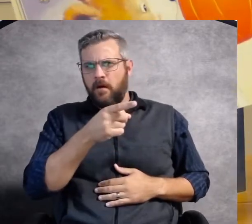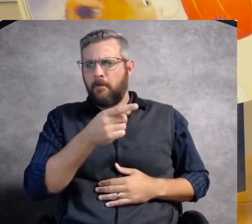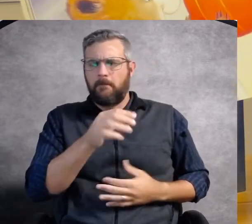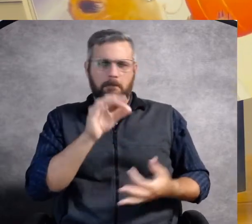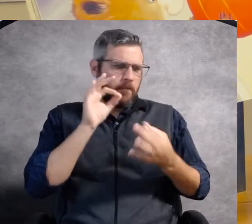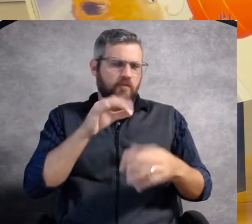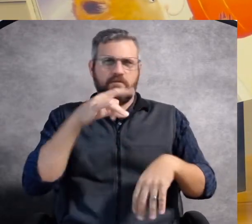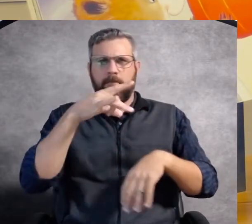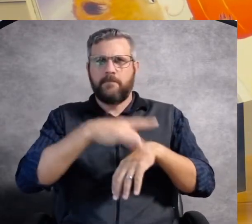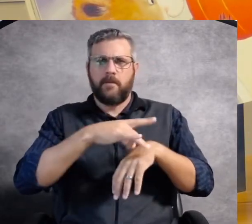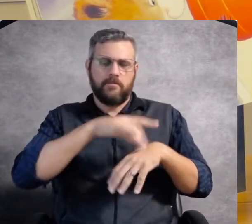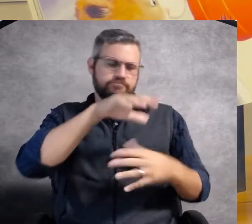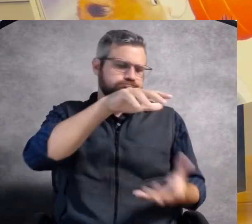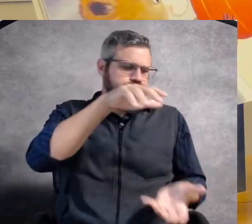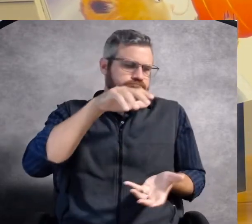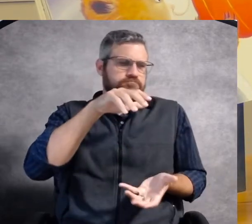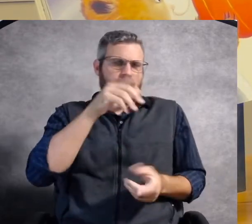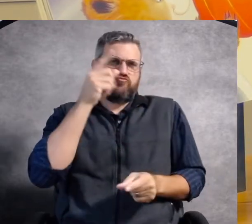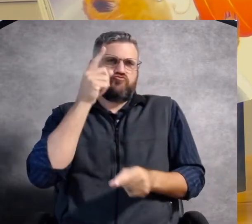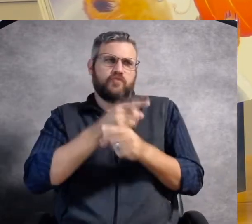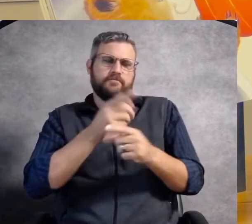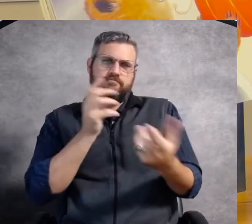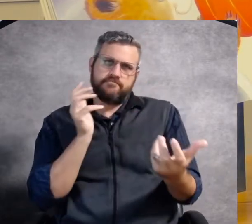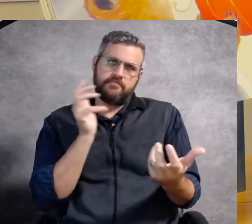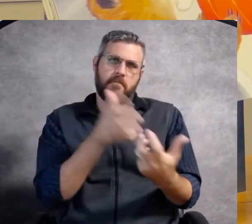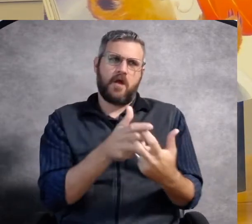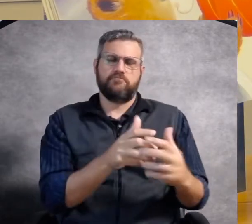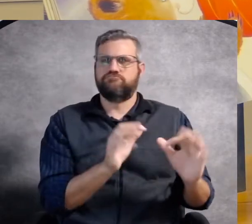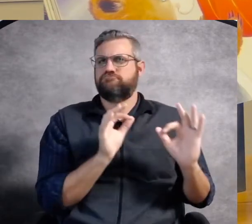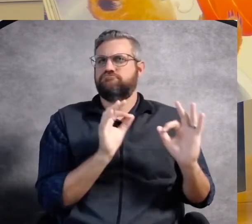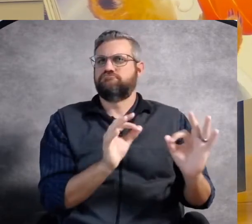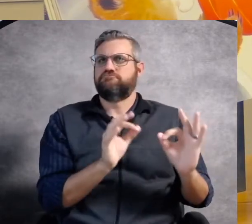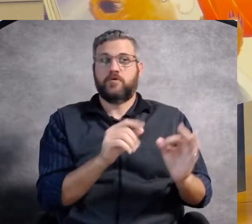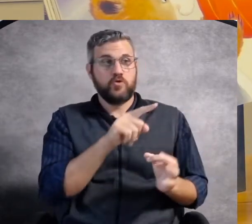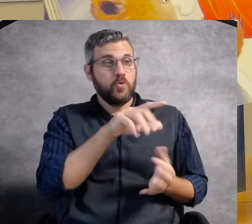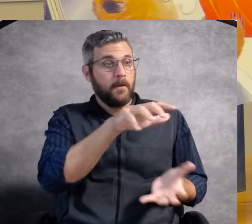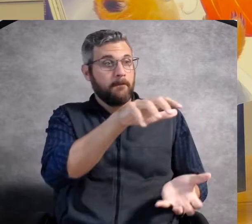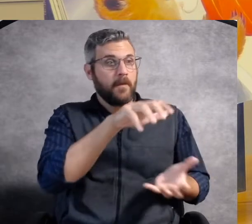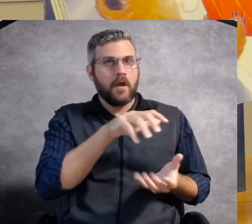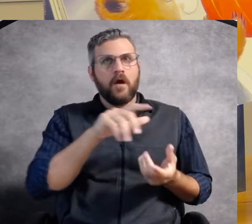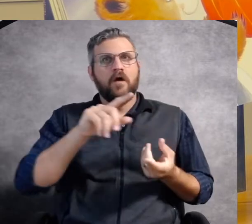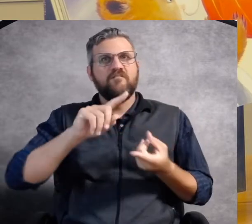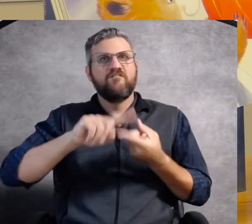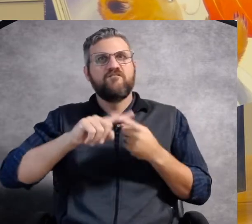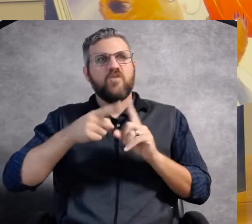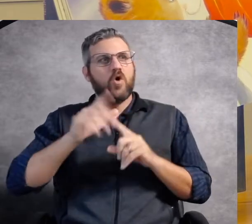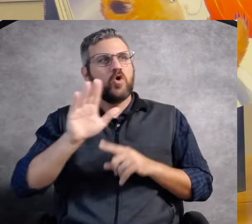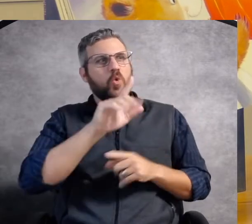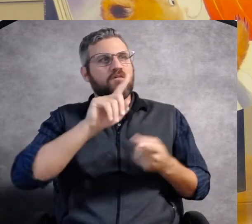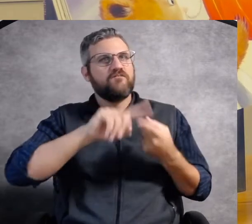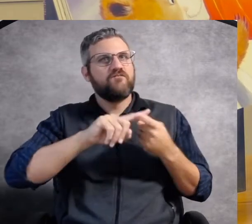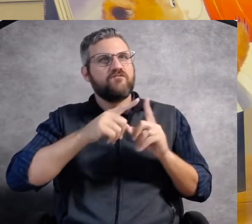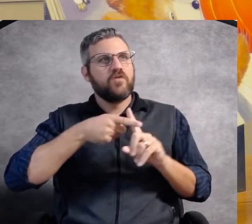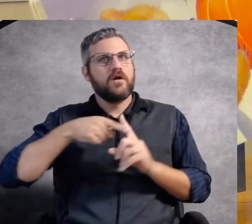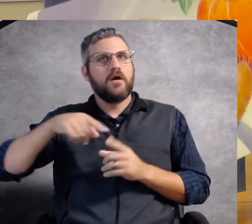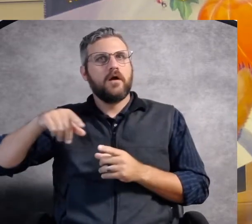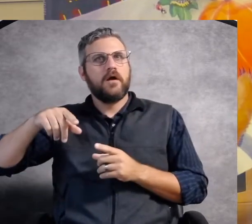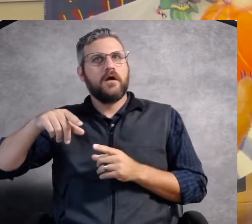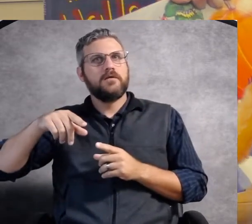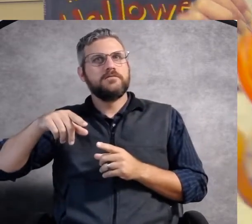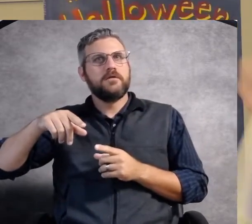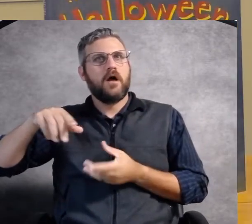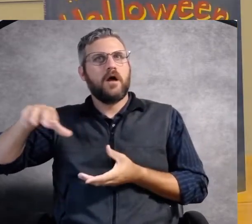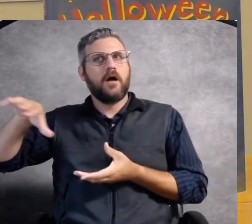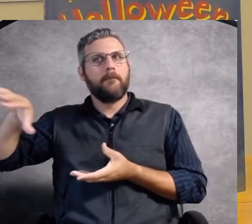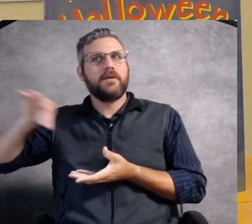You picked a perfect pumpkin, Bear. You found one just for you. And while you picked your pumpkin,